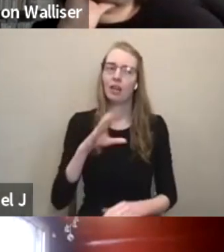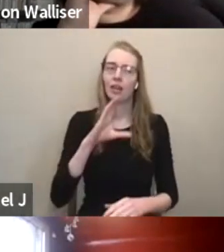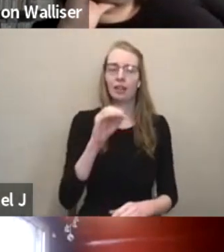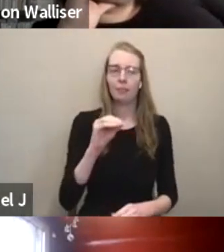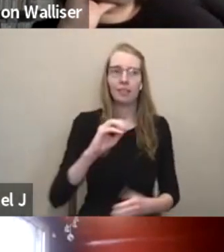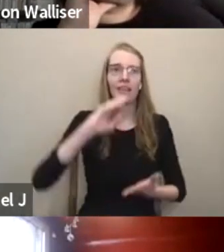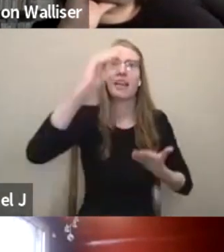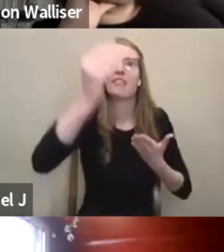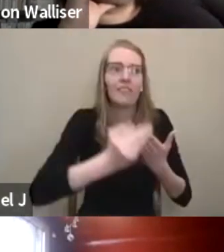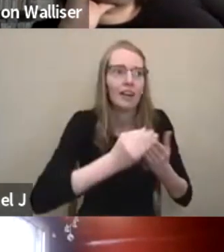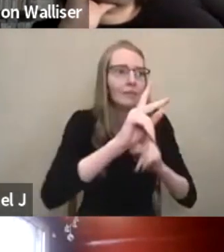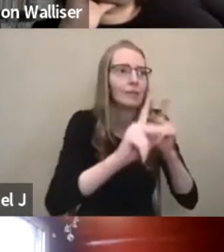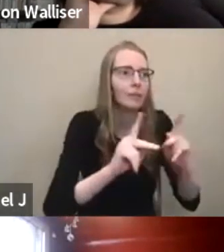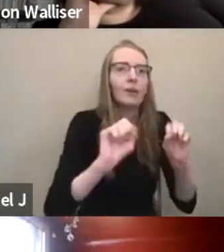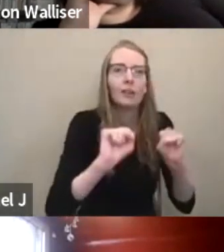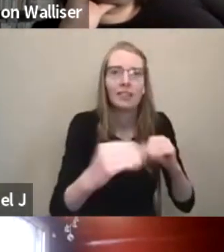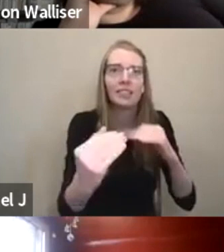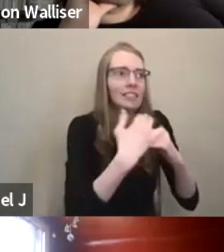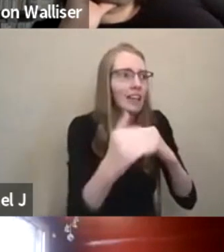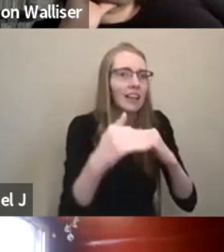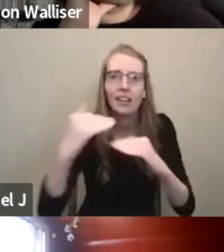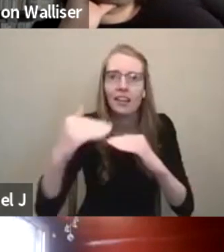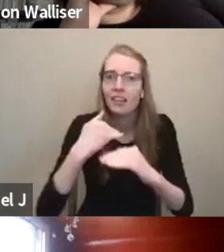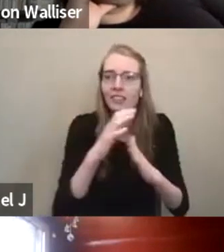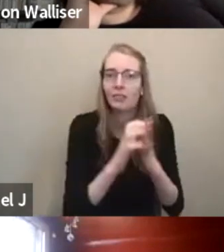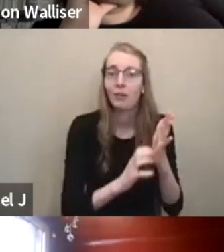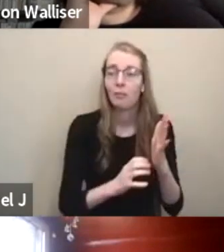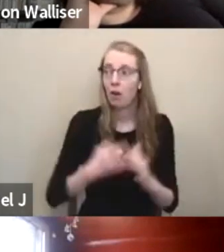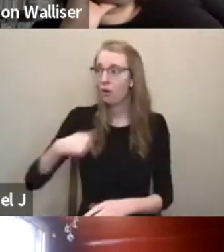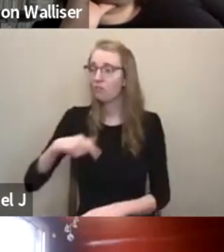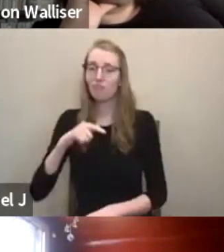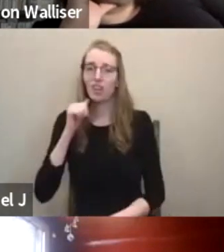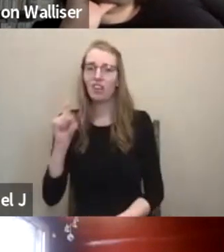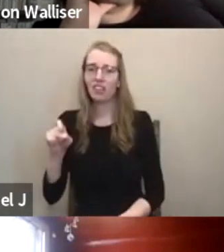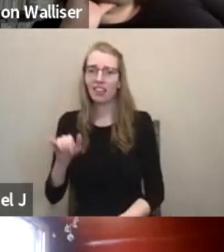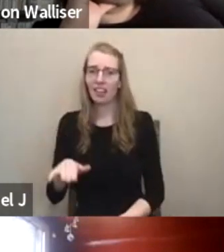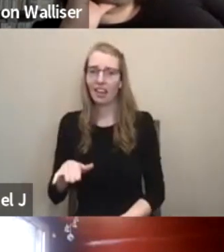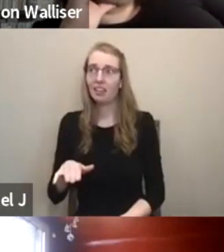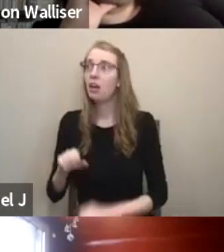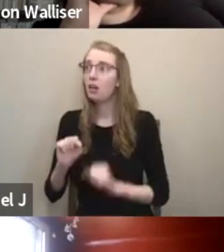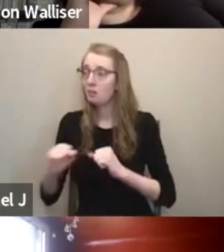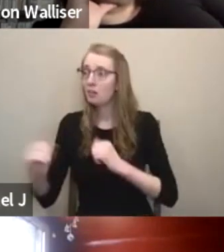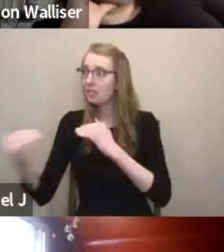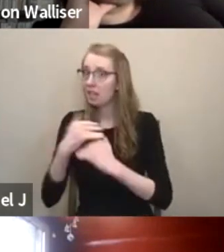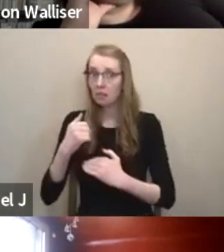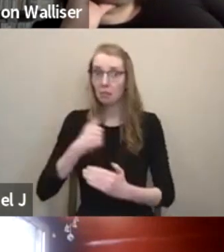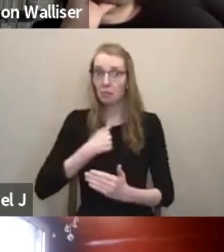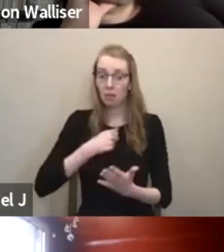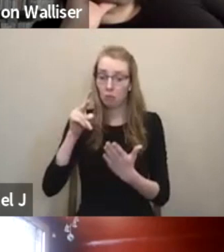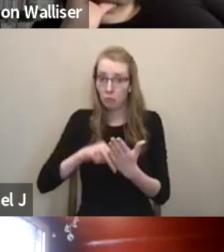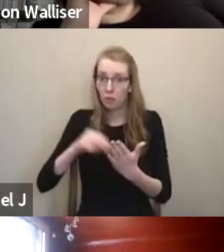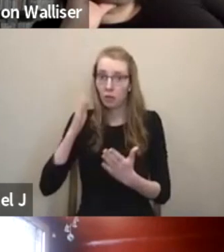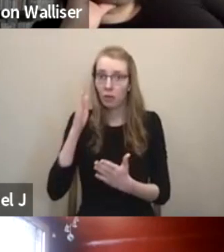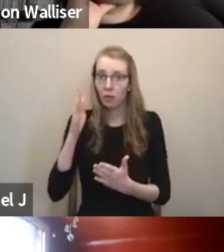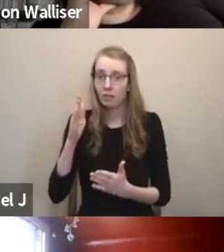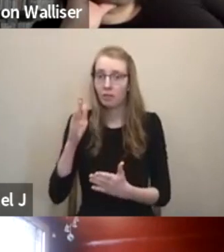Here you can just send it. I will read it. We don't have a dedicated literary manager, so those submissions